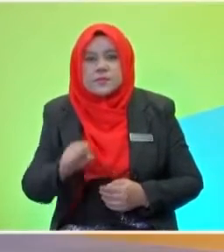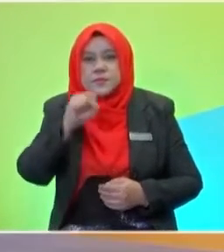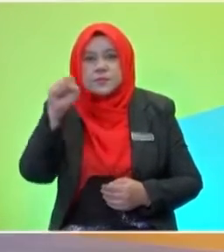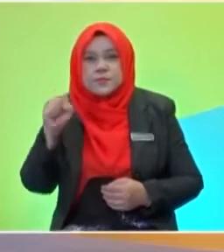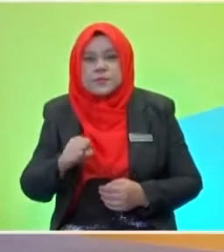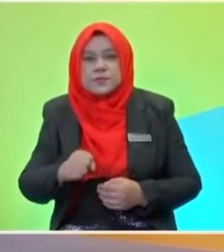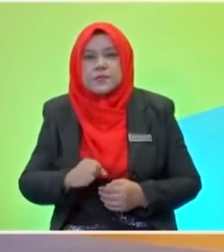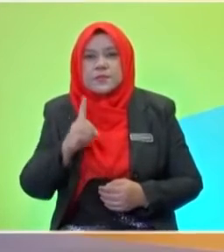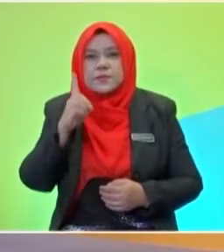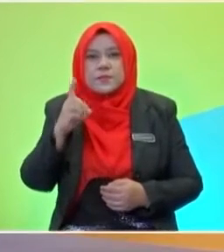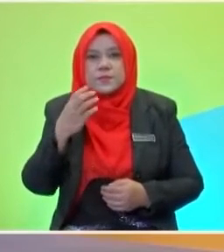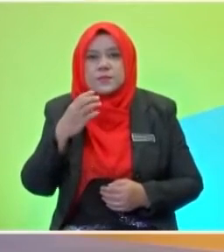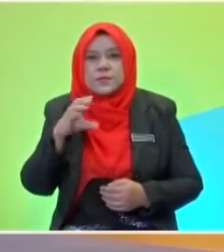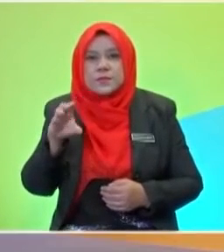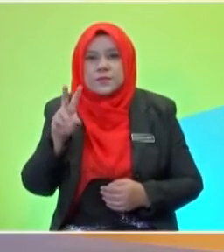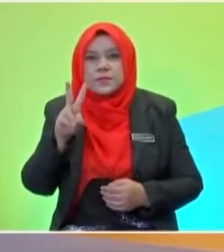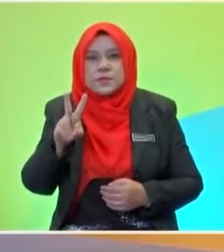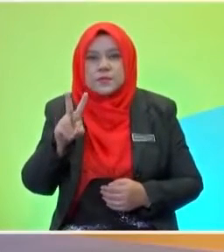is